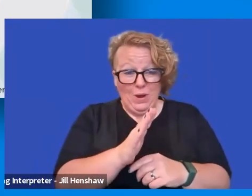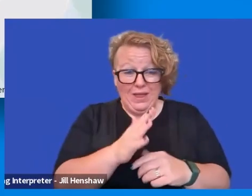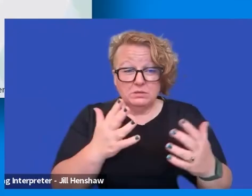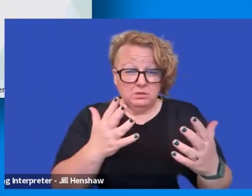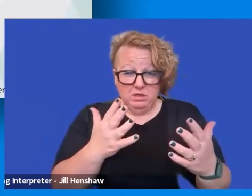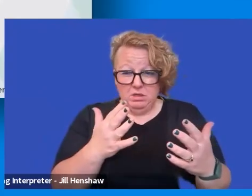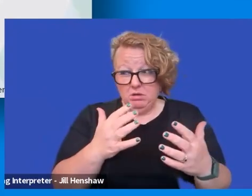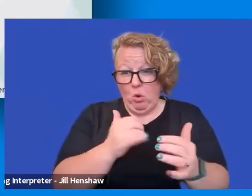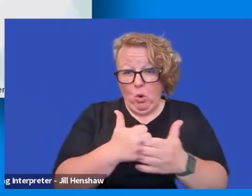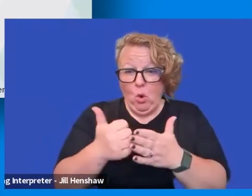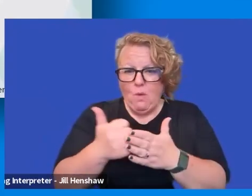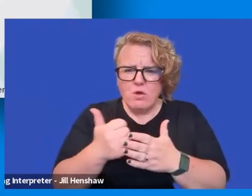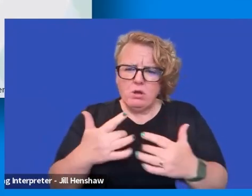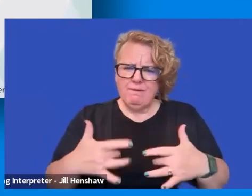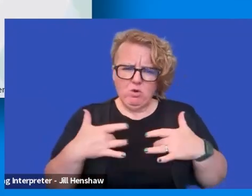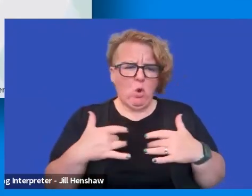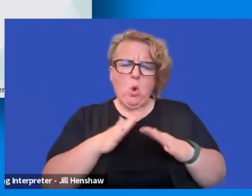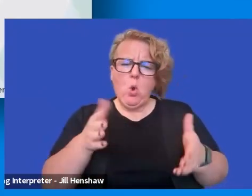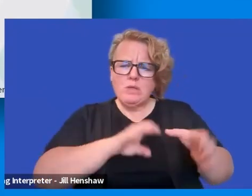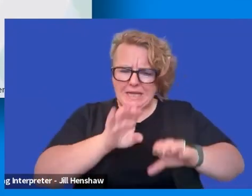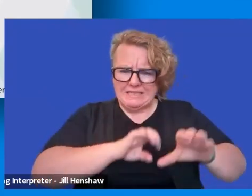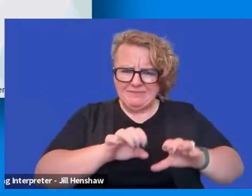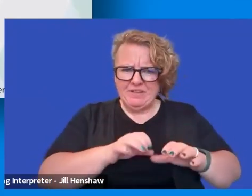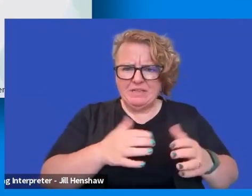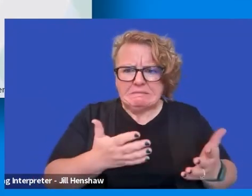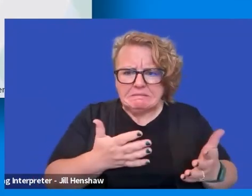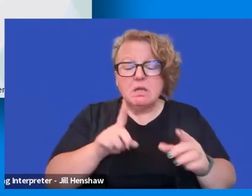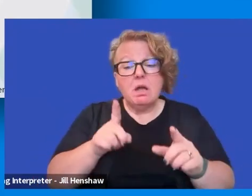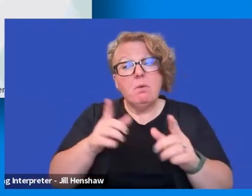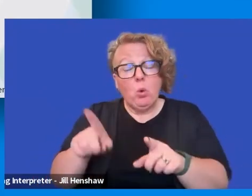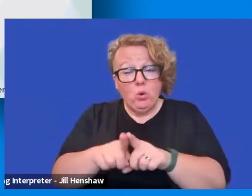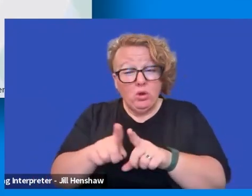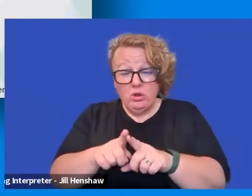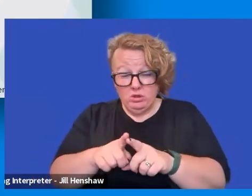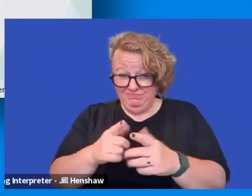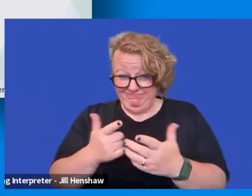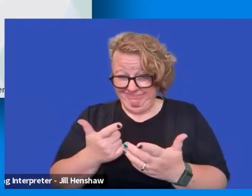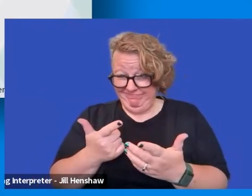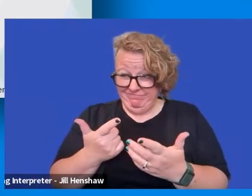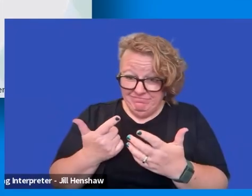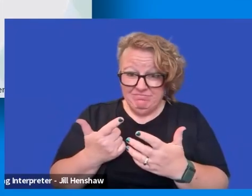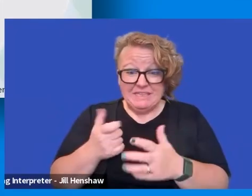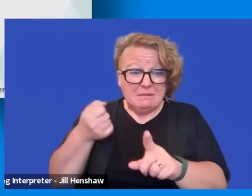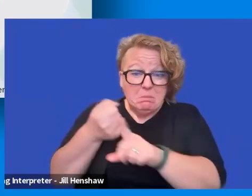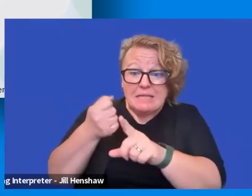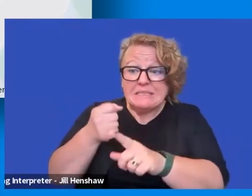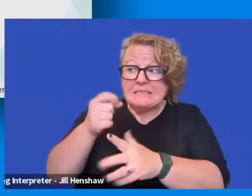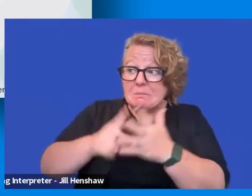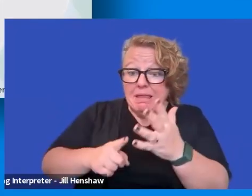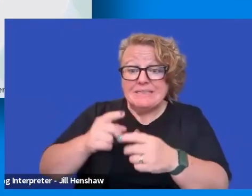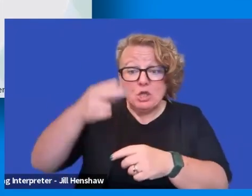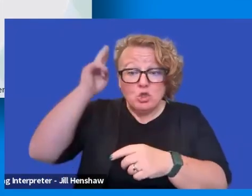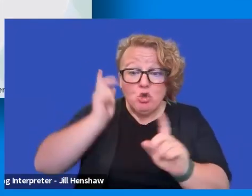for example. And then we found very little to nothing on the impact of disability,